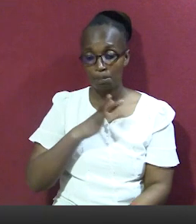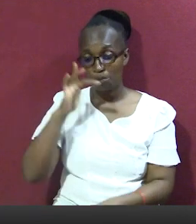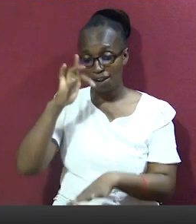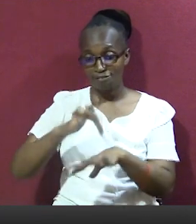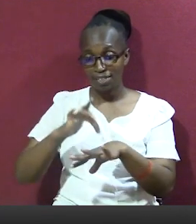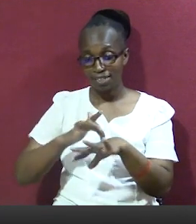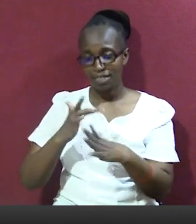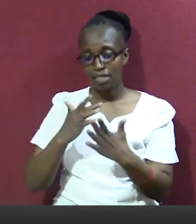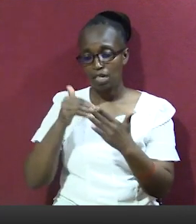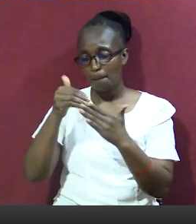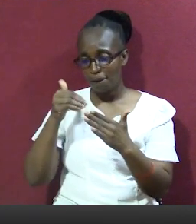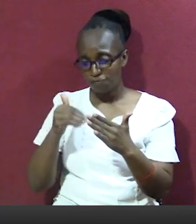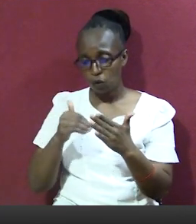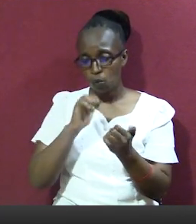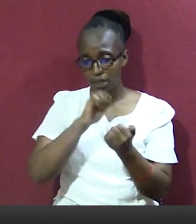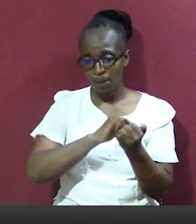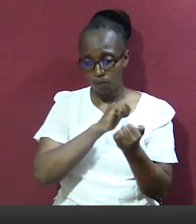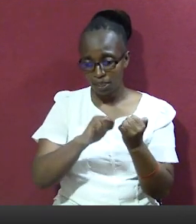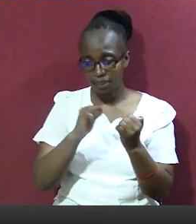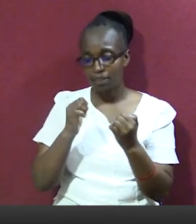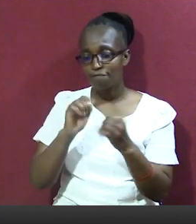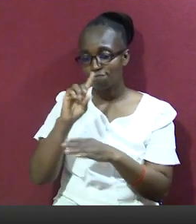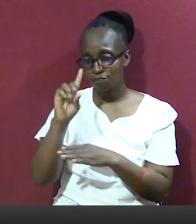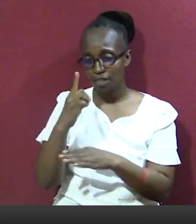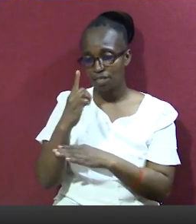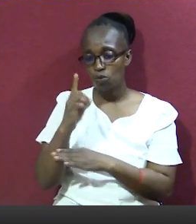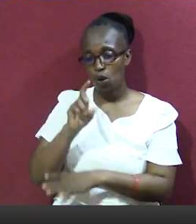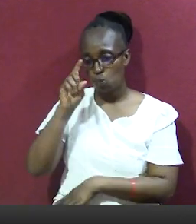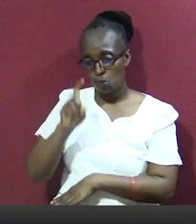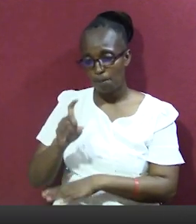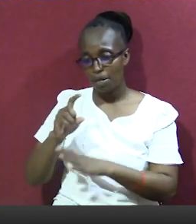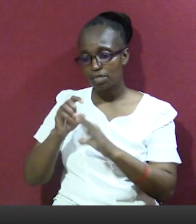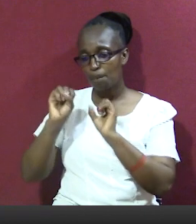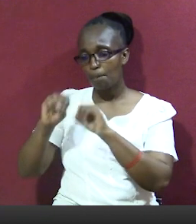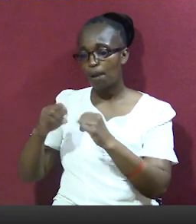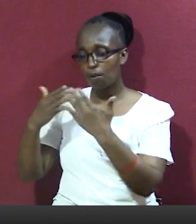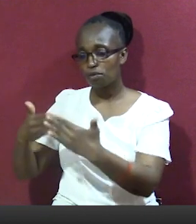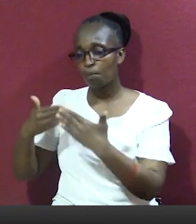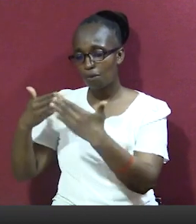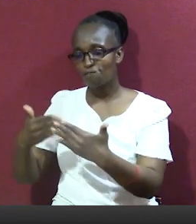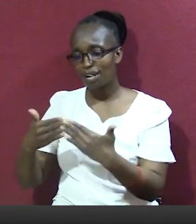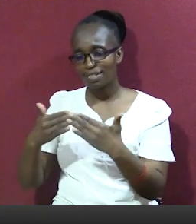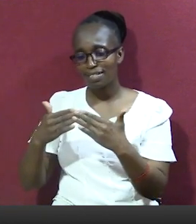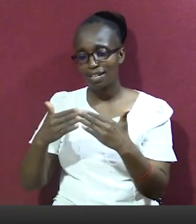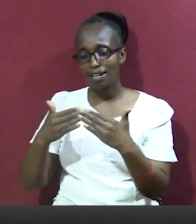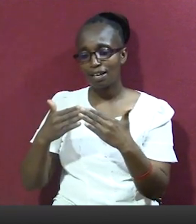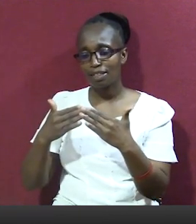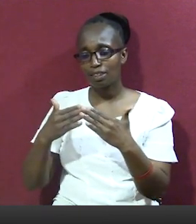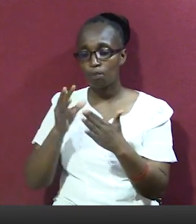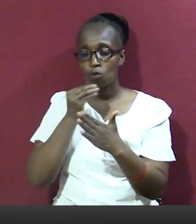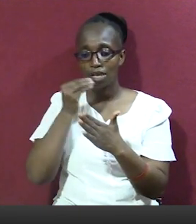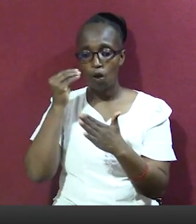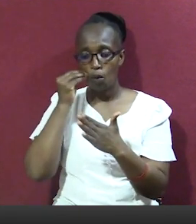that before you actually demolish, you can be able to, first of all, be able to accommodate them in a temporary structure.